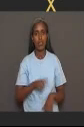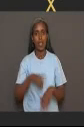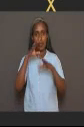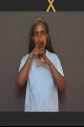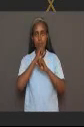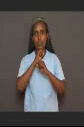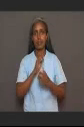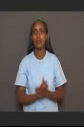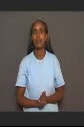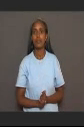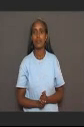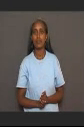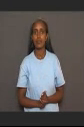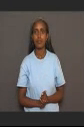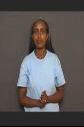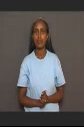Time's up!